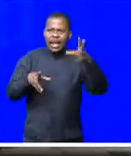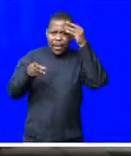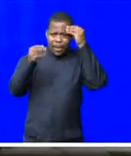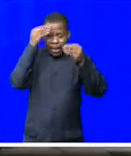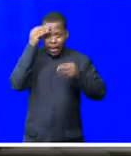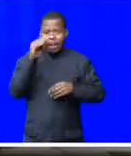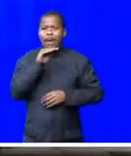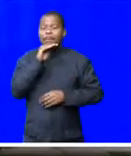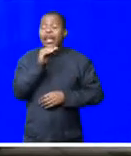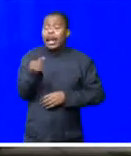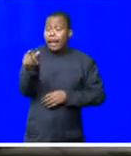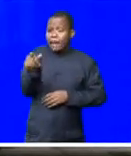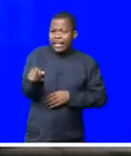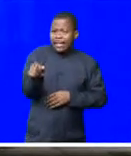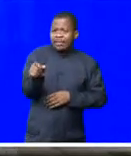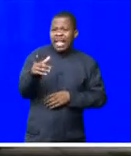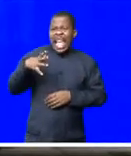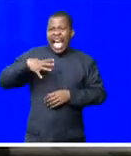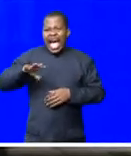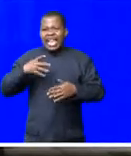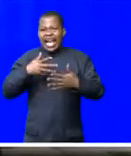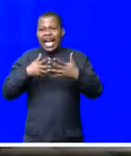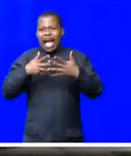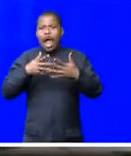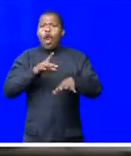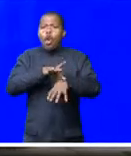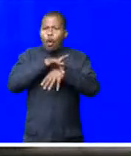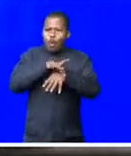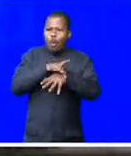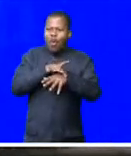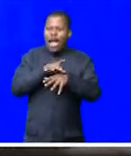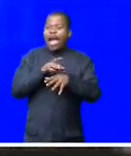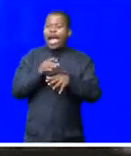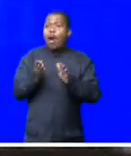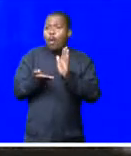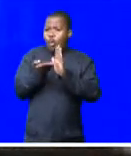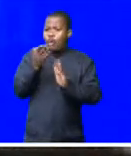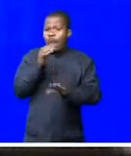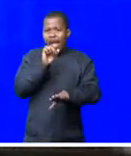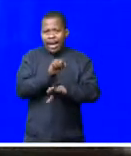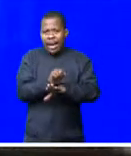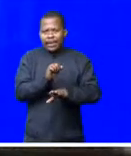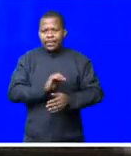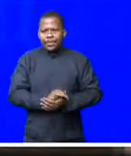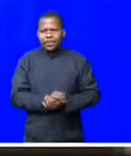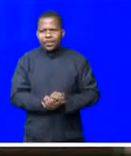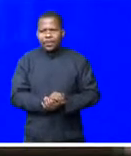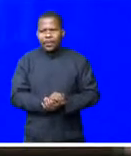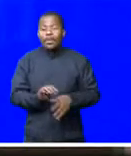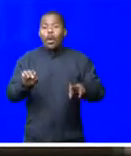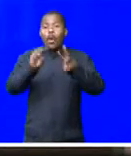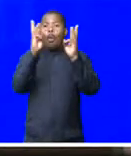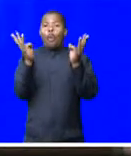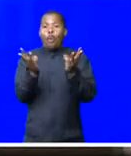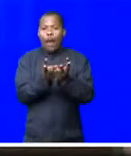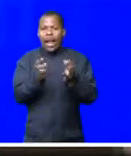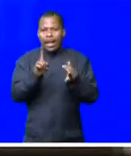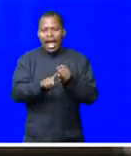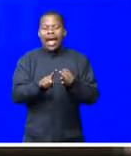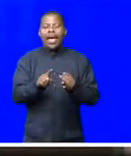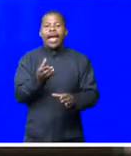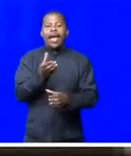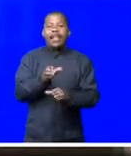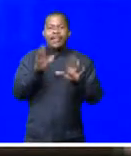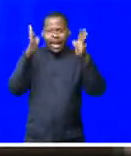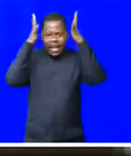complicator from there, depending on which step you take in La Cona corner, and this was cards. Njengoba ke umhlaba nelivela seSwatini itolo ngalesine